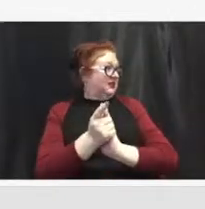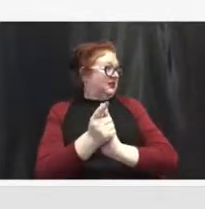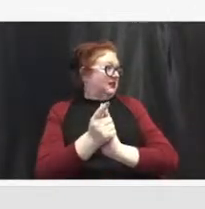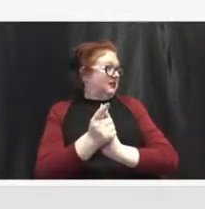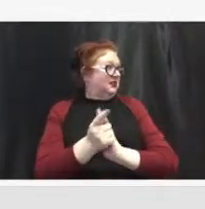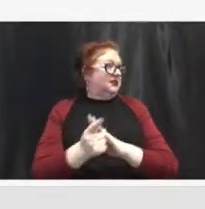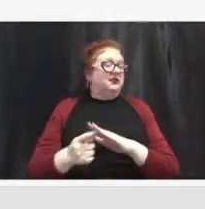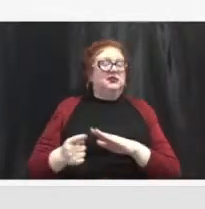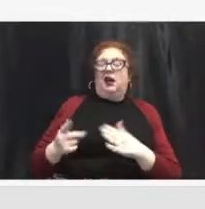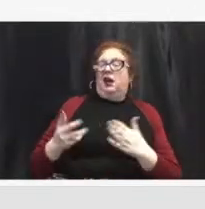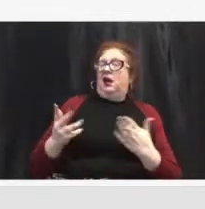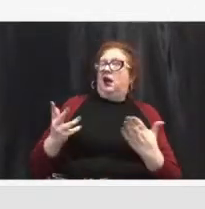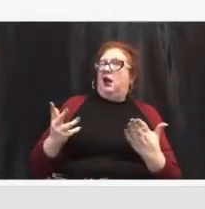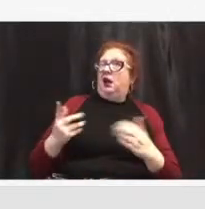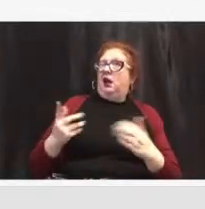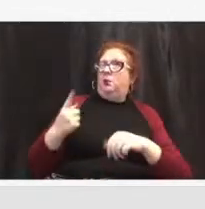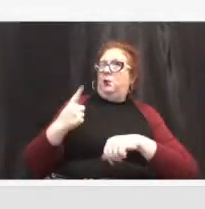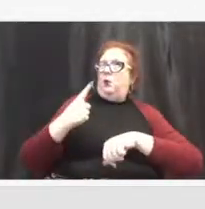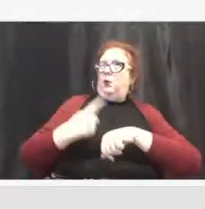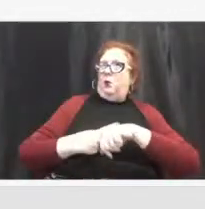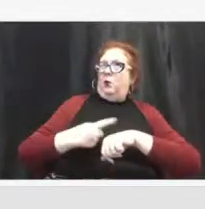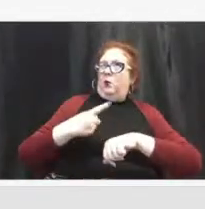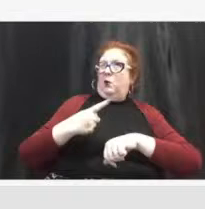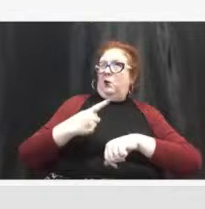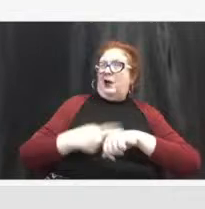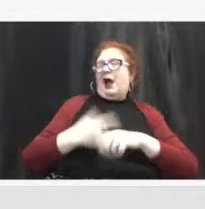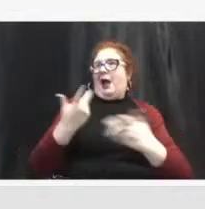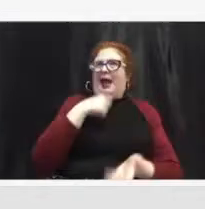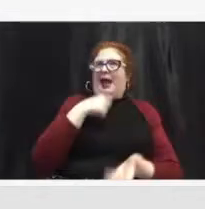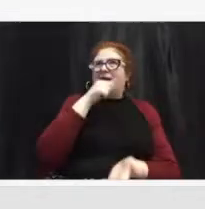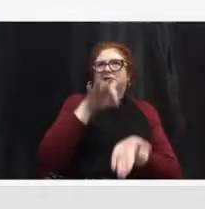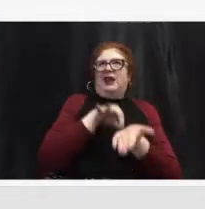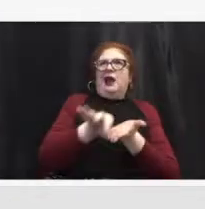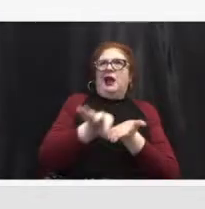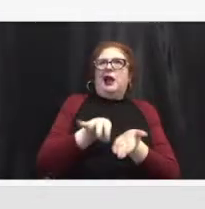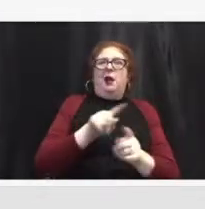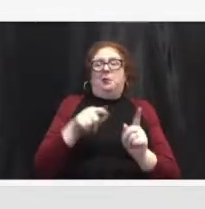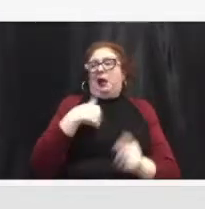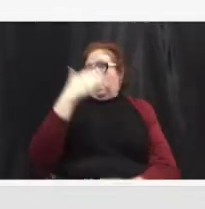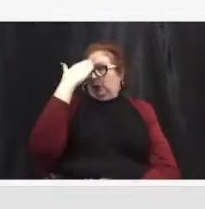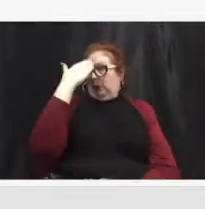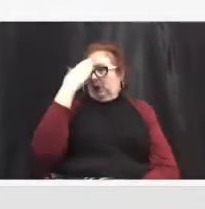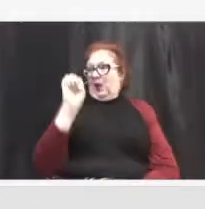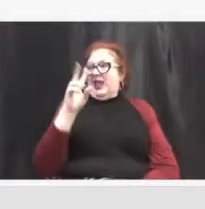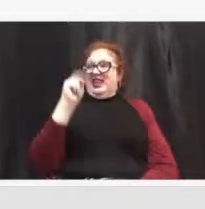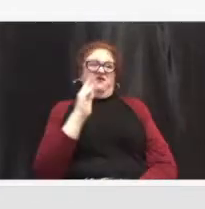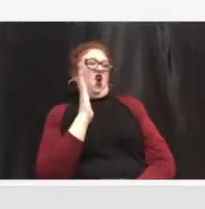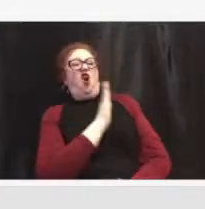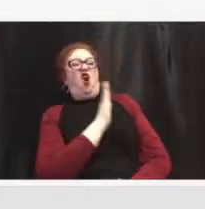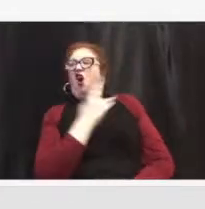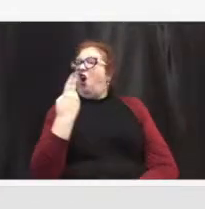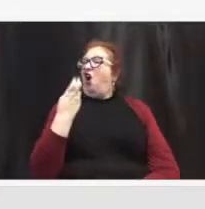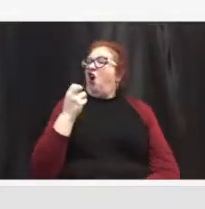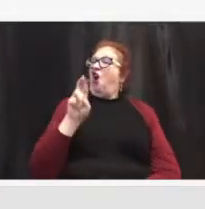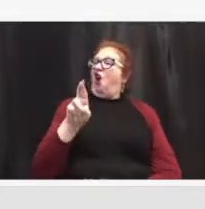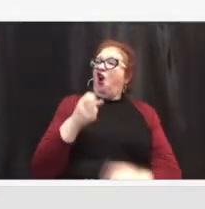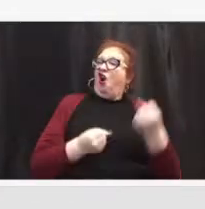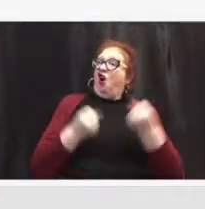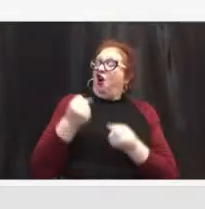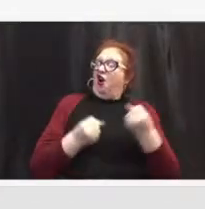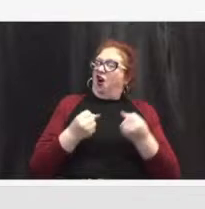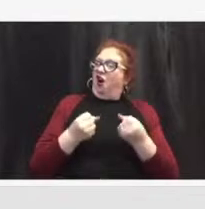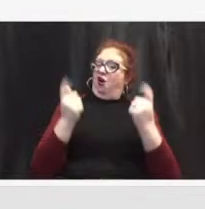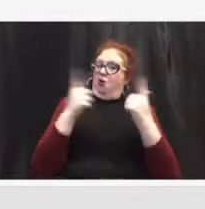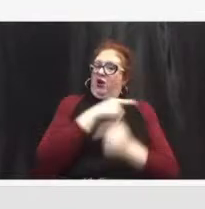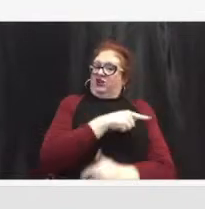One time, I'm not counting, but I know that even her car, when she's there, she's over where I have to go